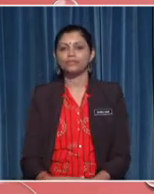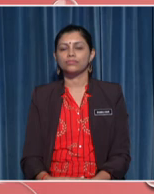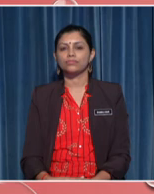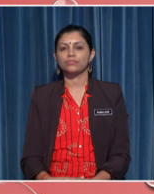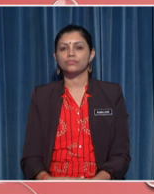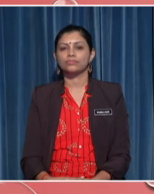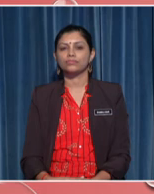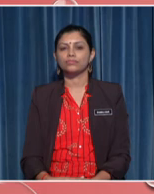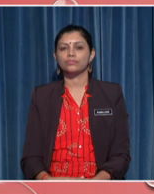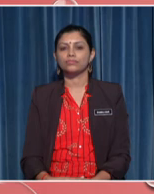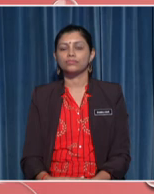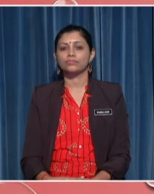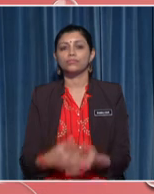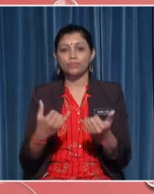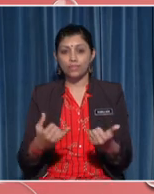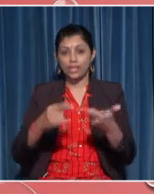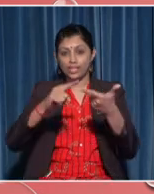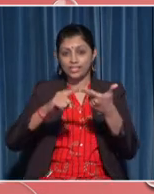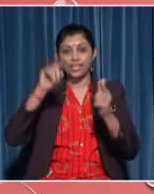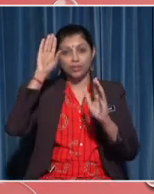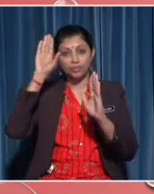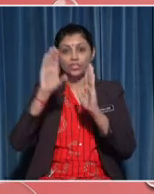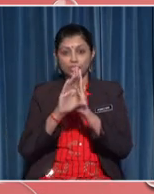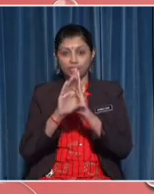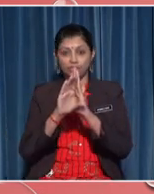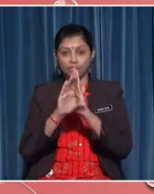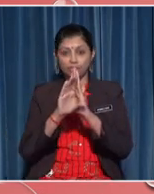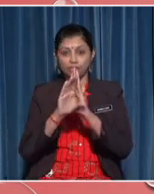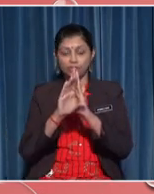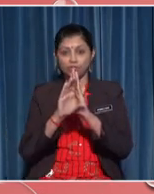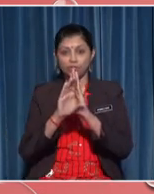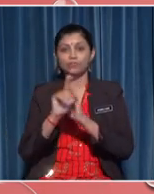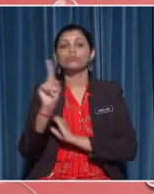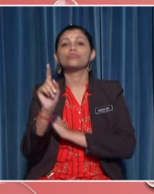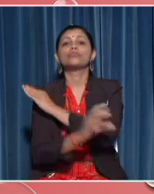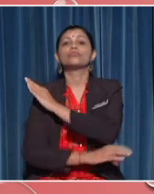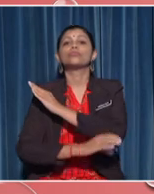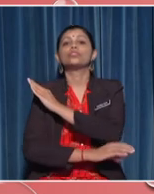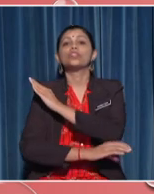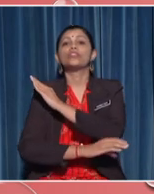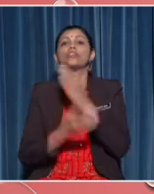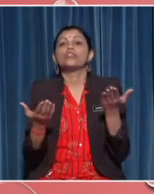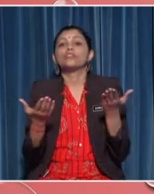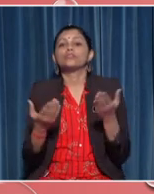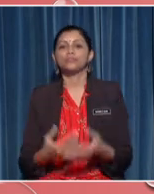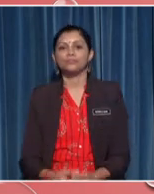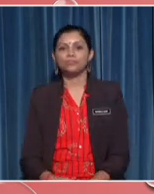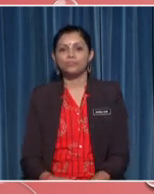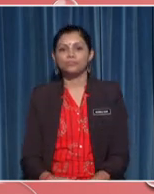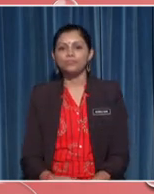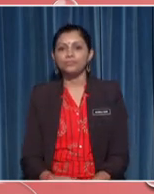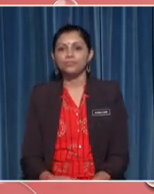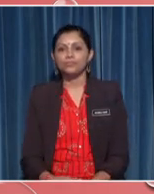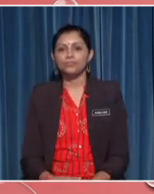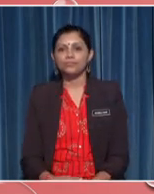Now, look at the next picture. Can you tell me which country